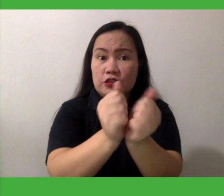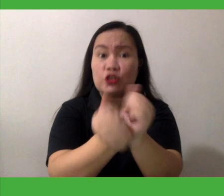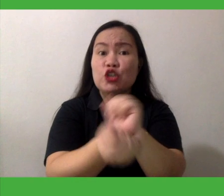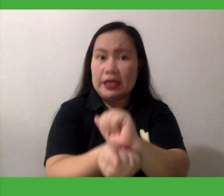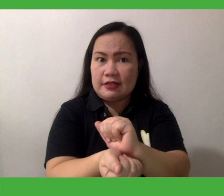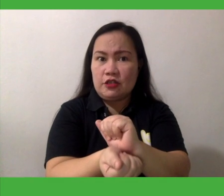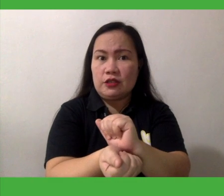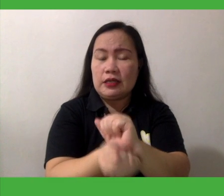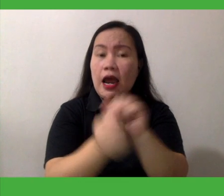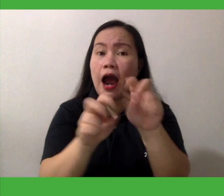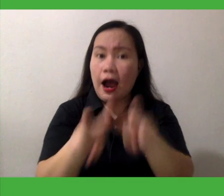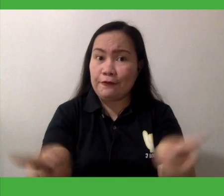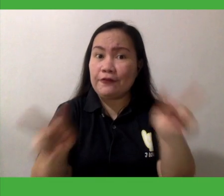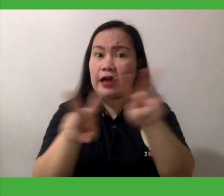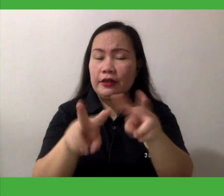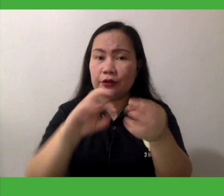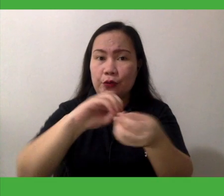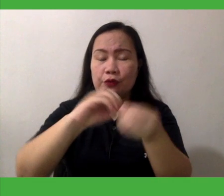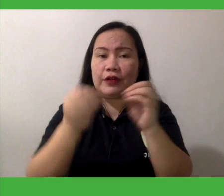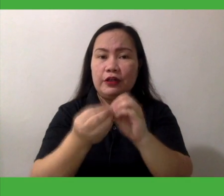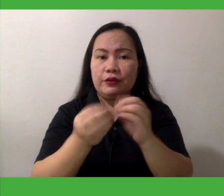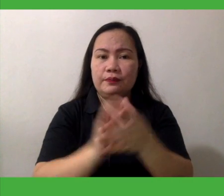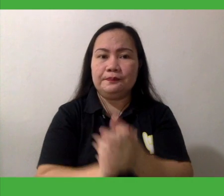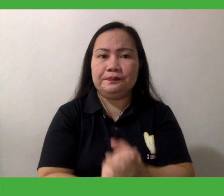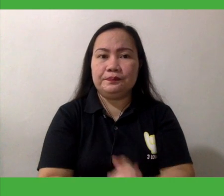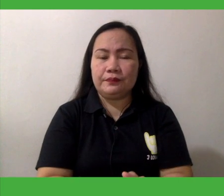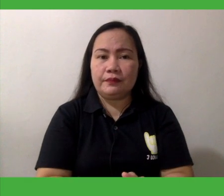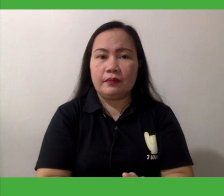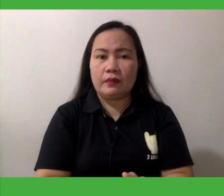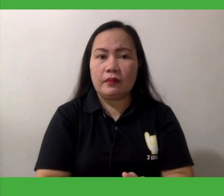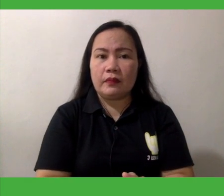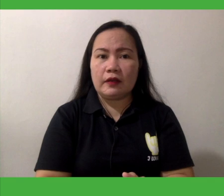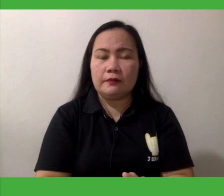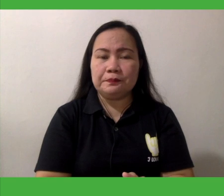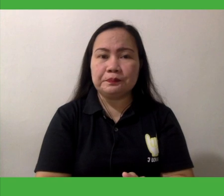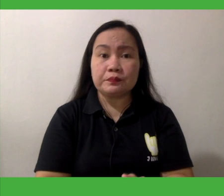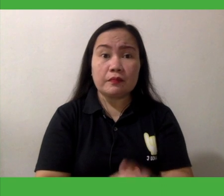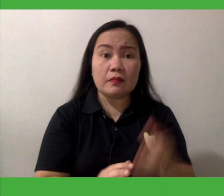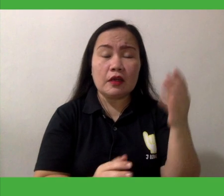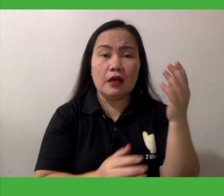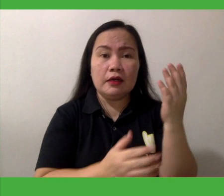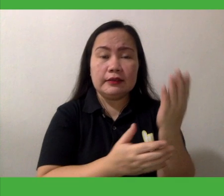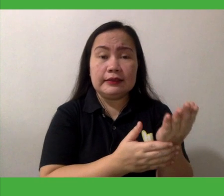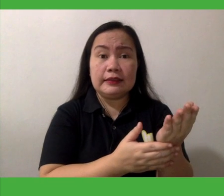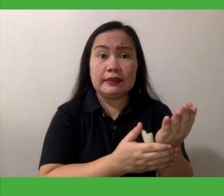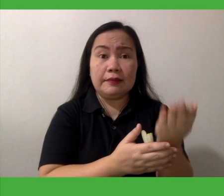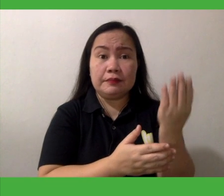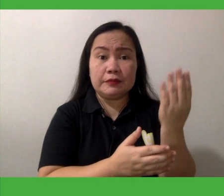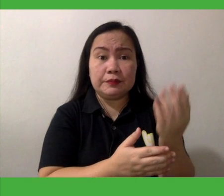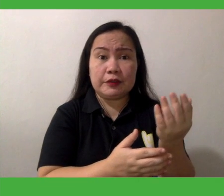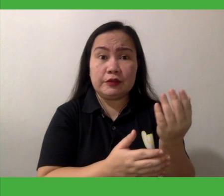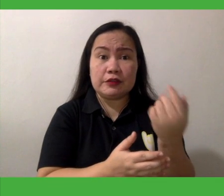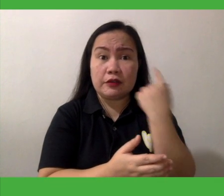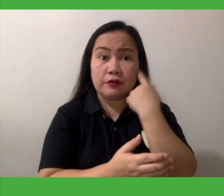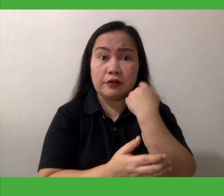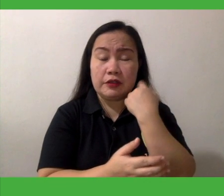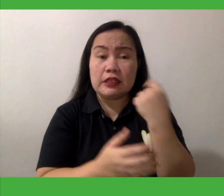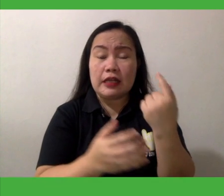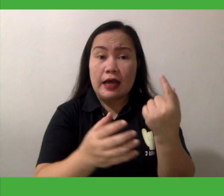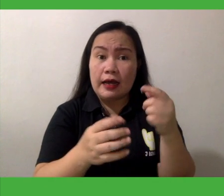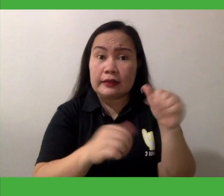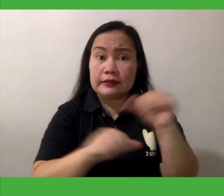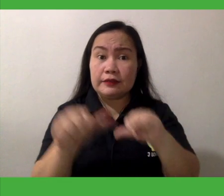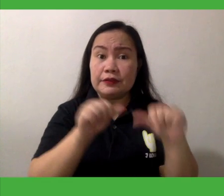ito naman, letter. Okay? That changes its value. So, kagaya nga kanina dun sa ating activity,